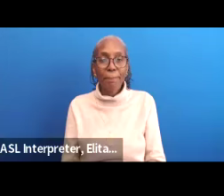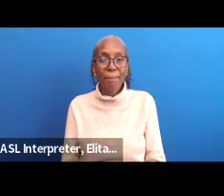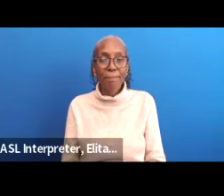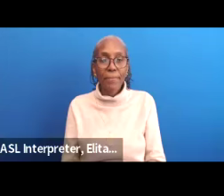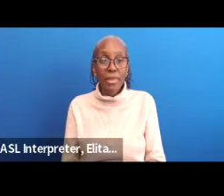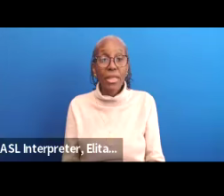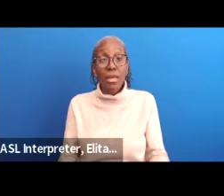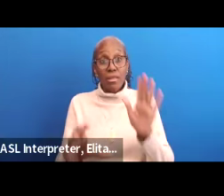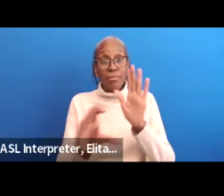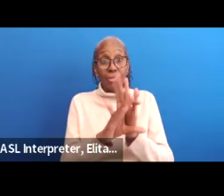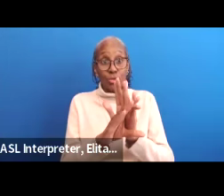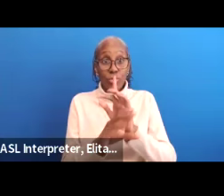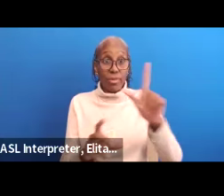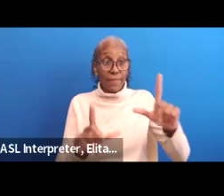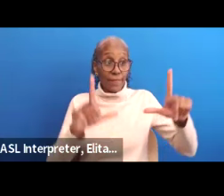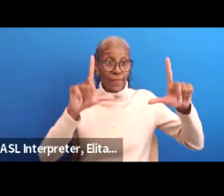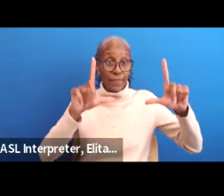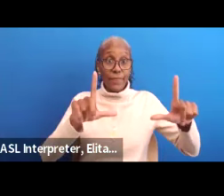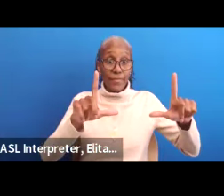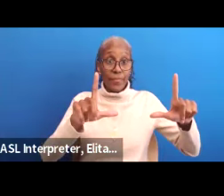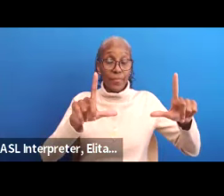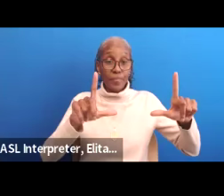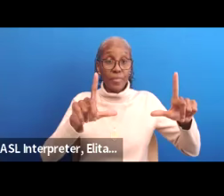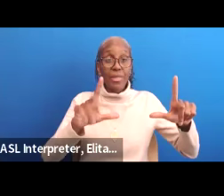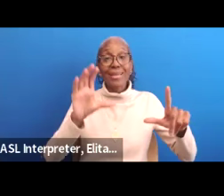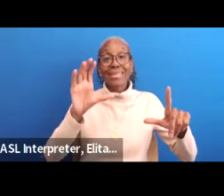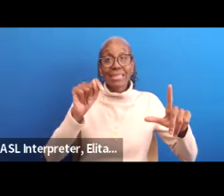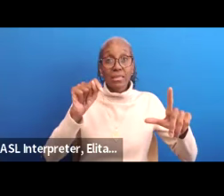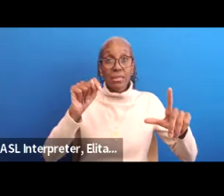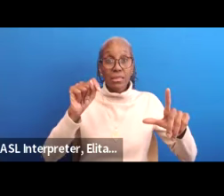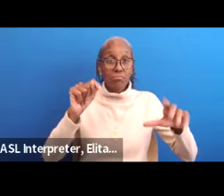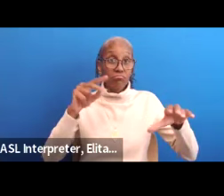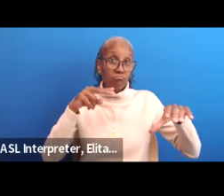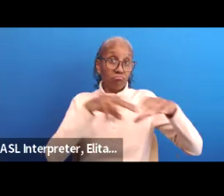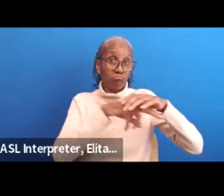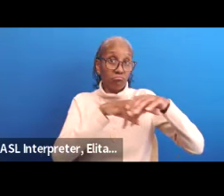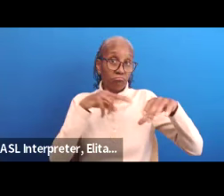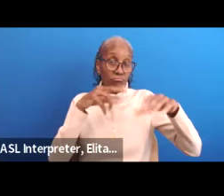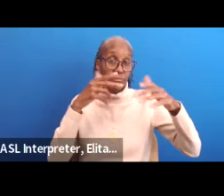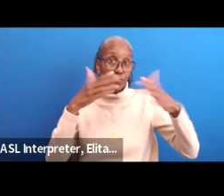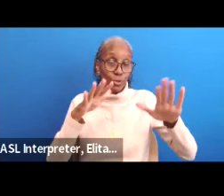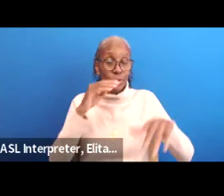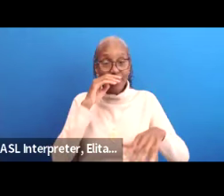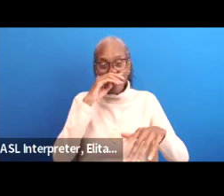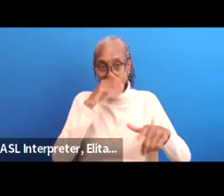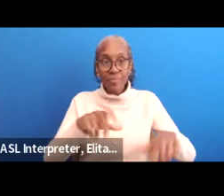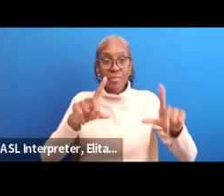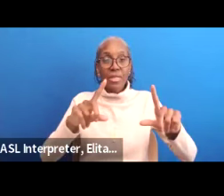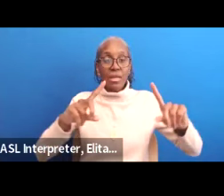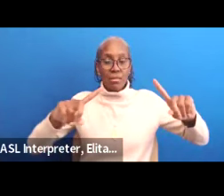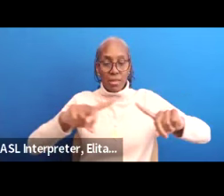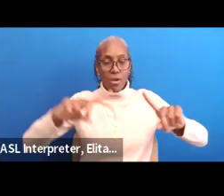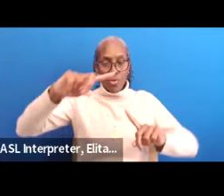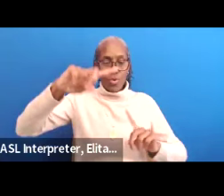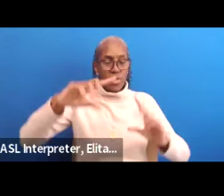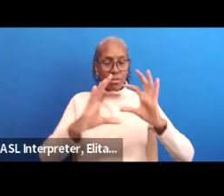If you look at the image on the left, that's a CT scan, and the arrows are pointing to the